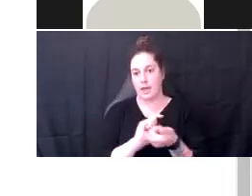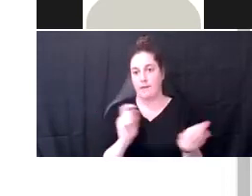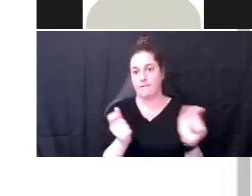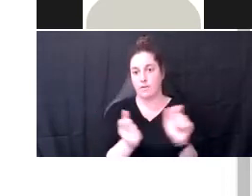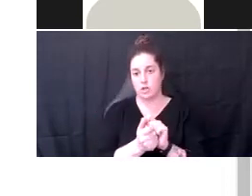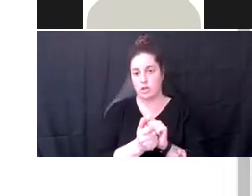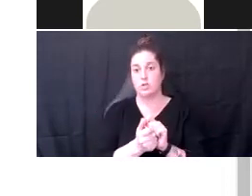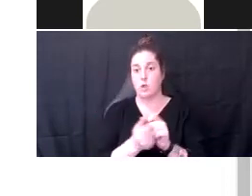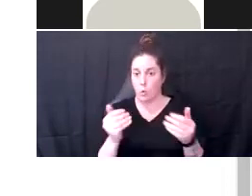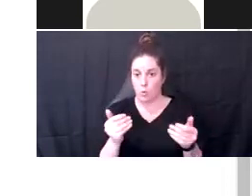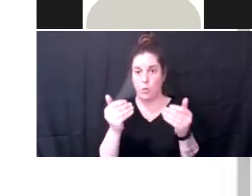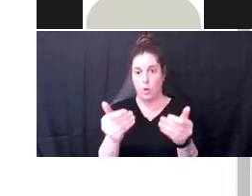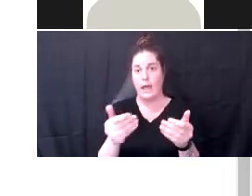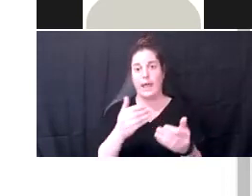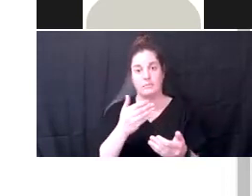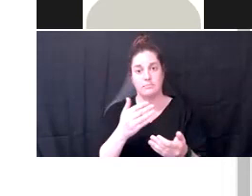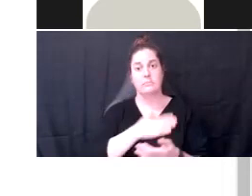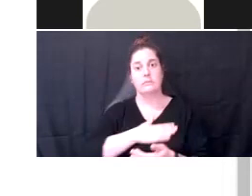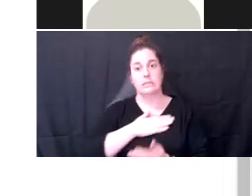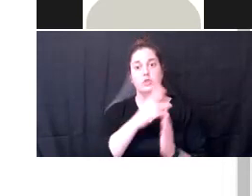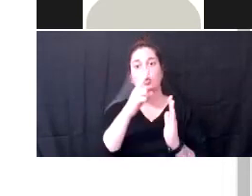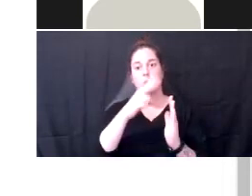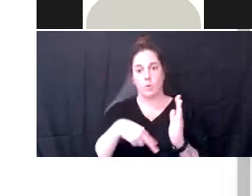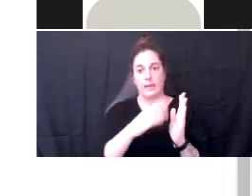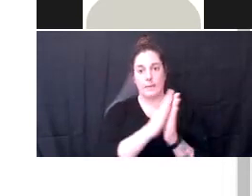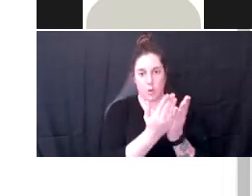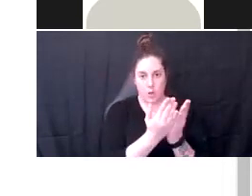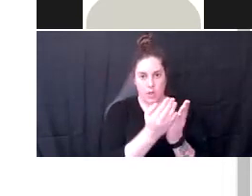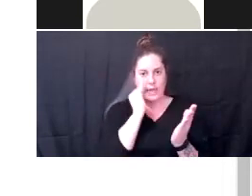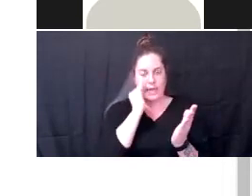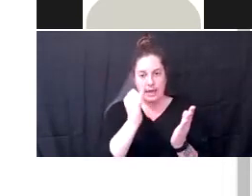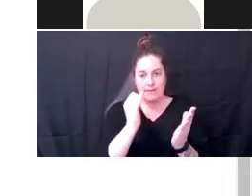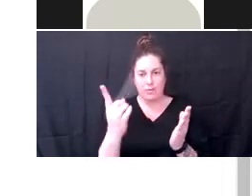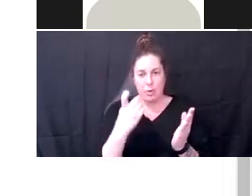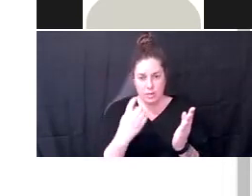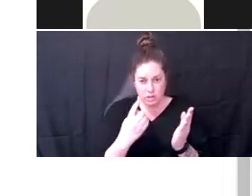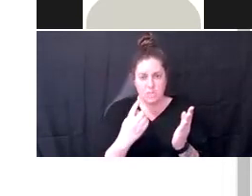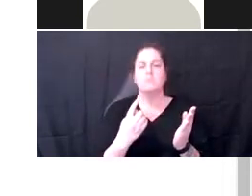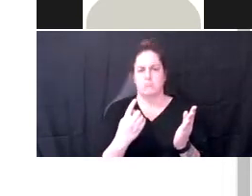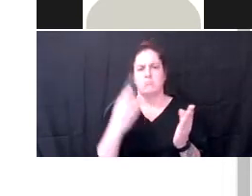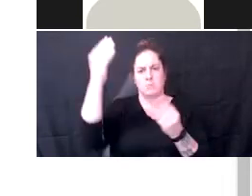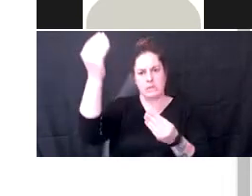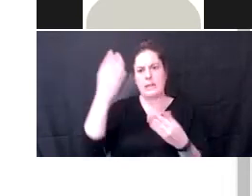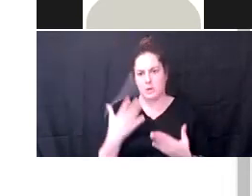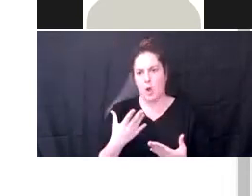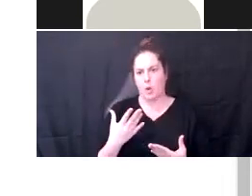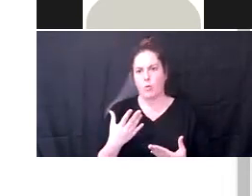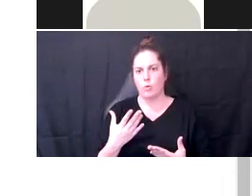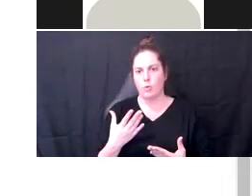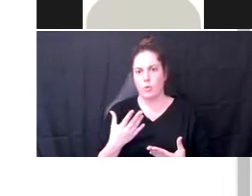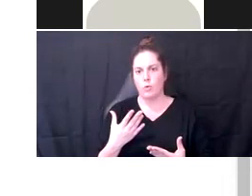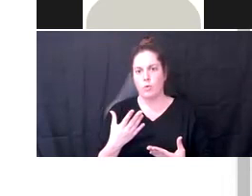textbook. And then if you have questions, you can ask. That's why I always tell students, look at the